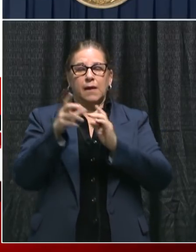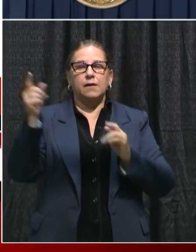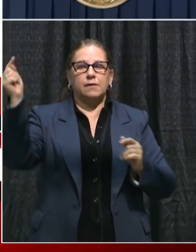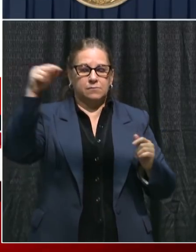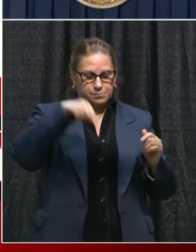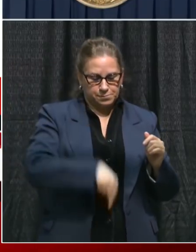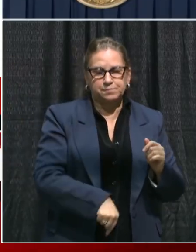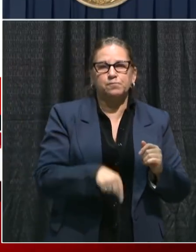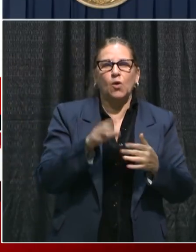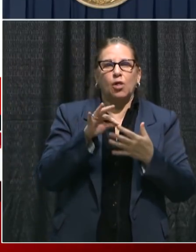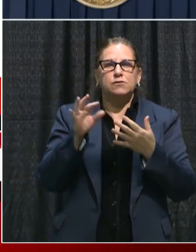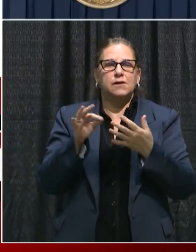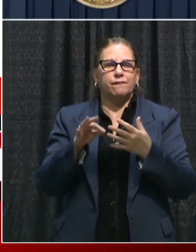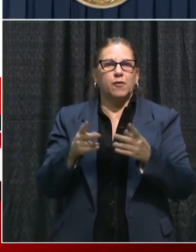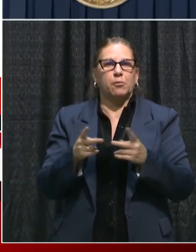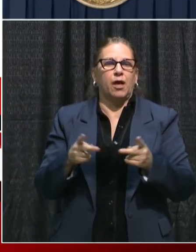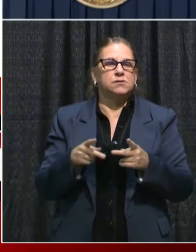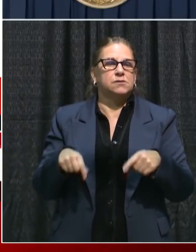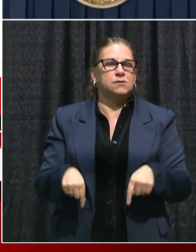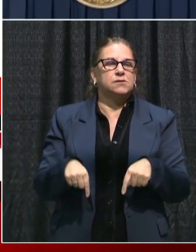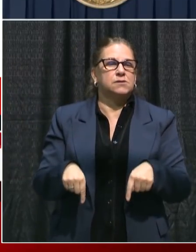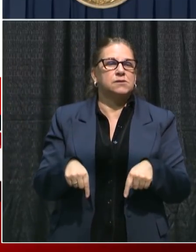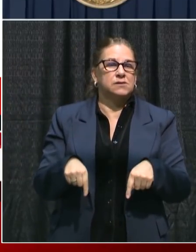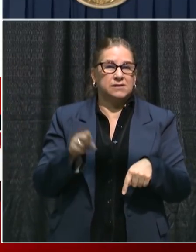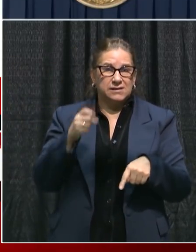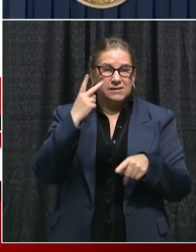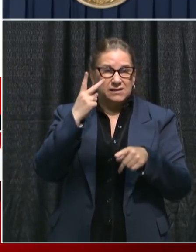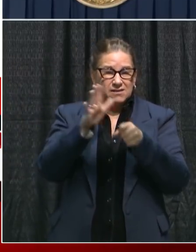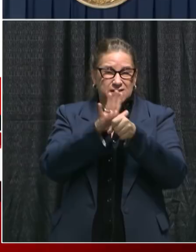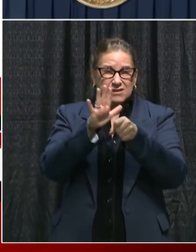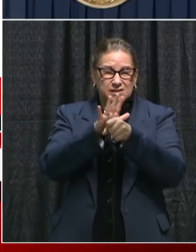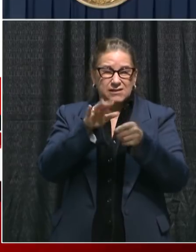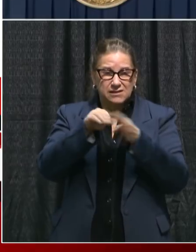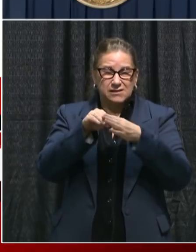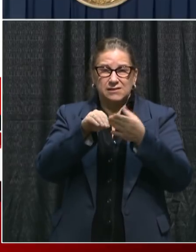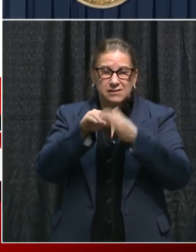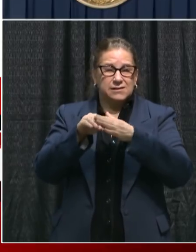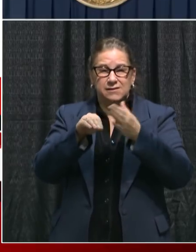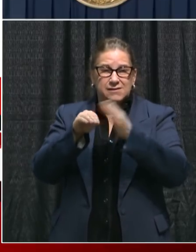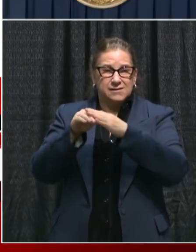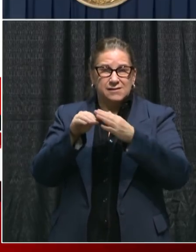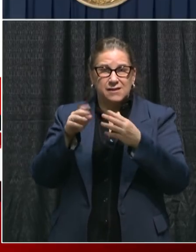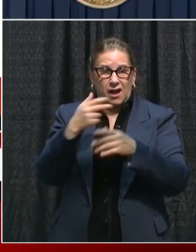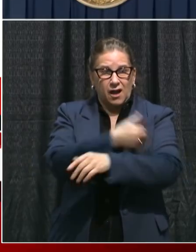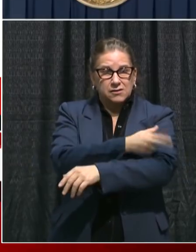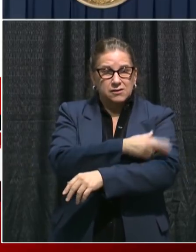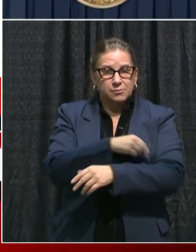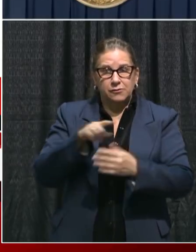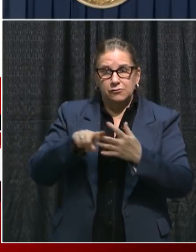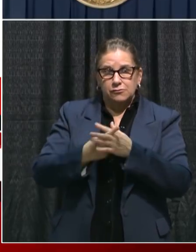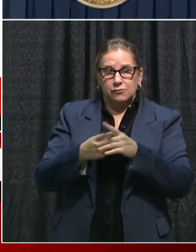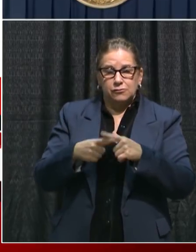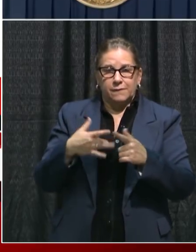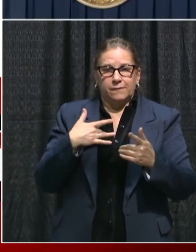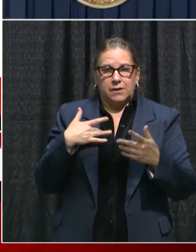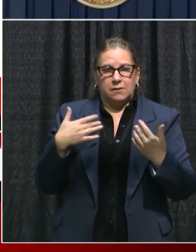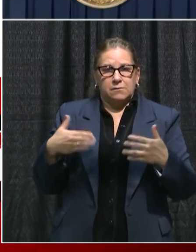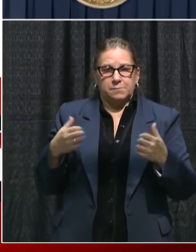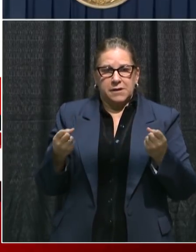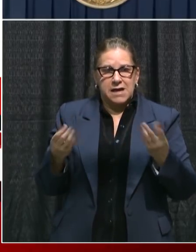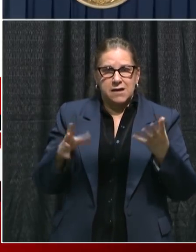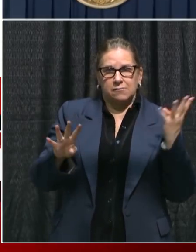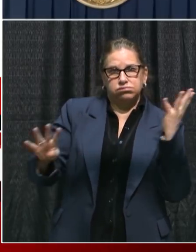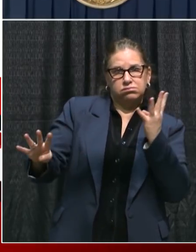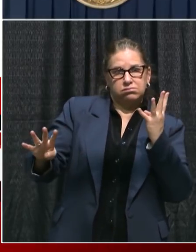we would approach the hospital surge line within the four walls